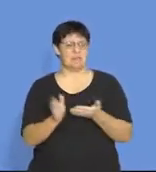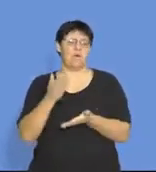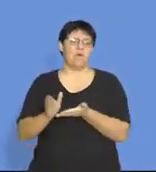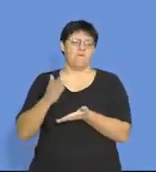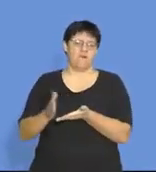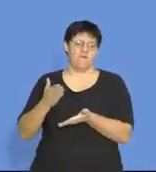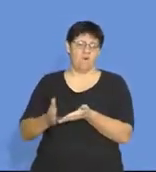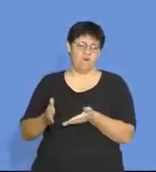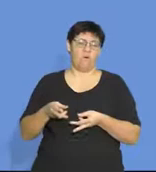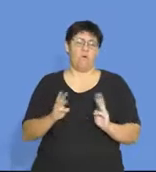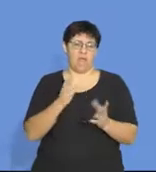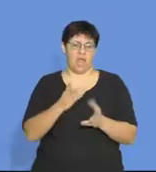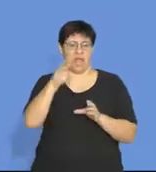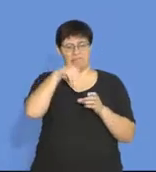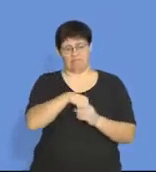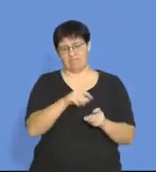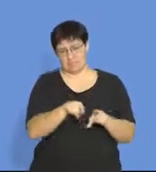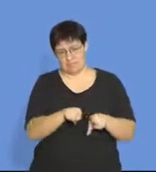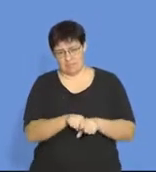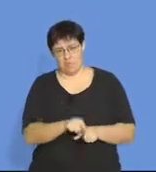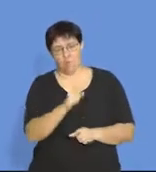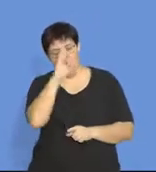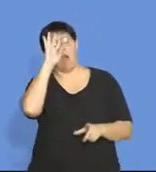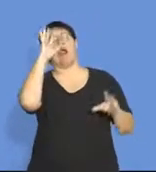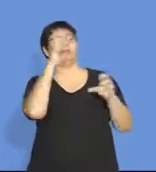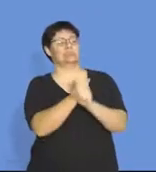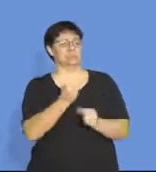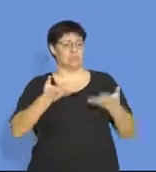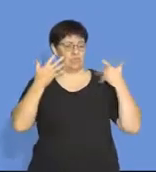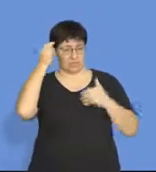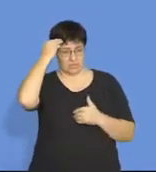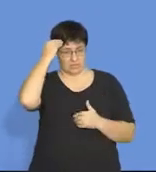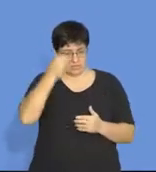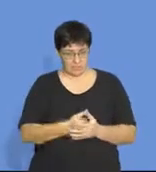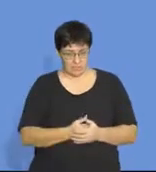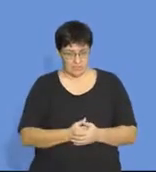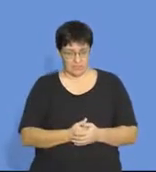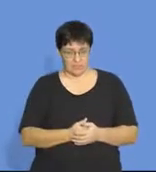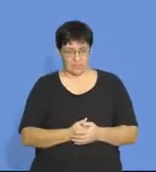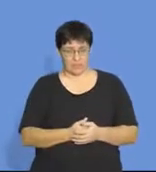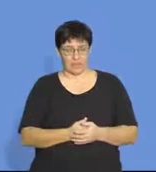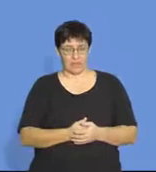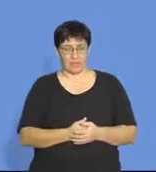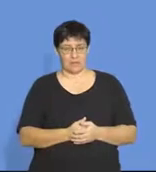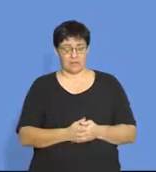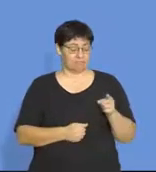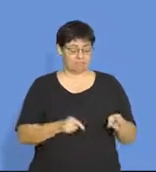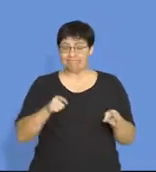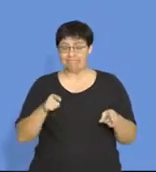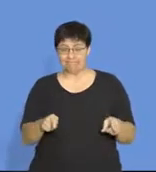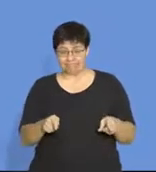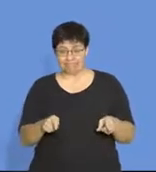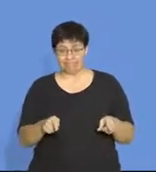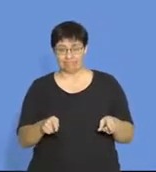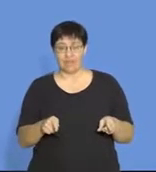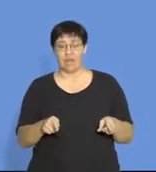elimination method then there for you to just refresh your memory. Remember that two linear equations with the